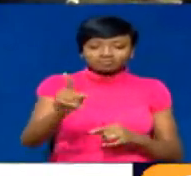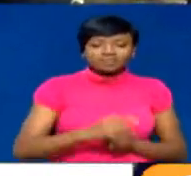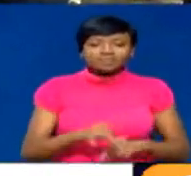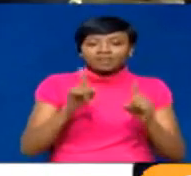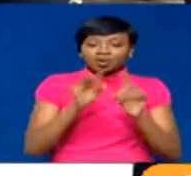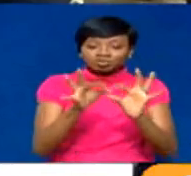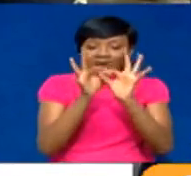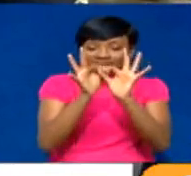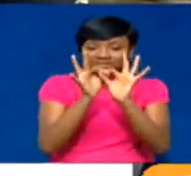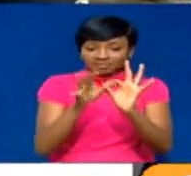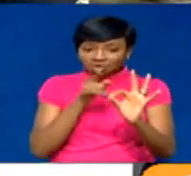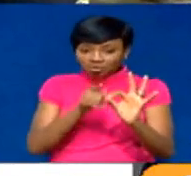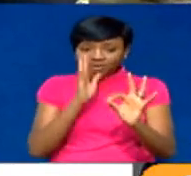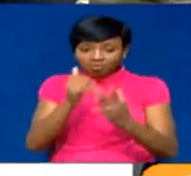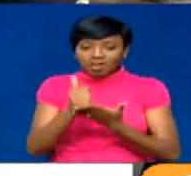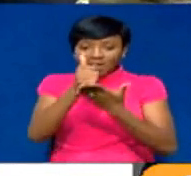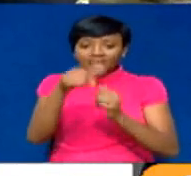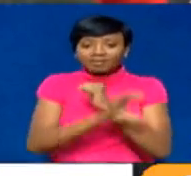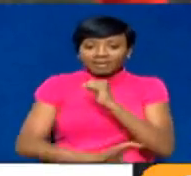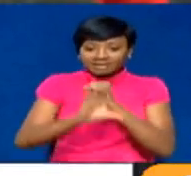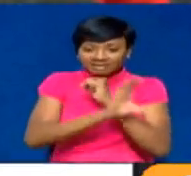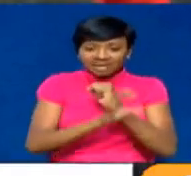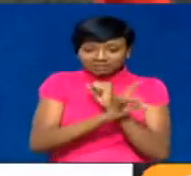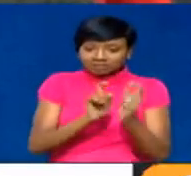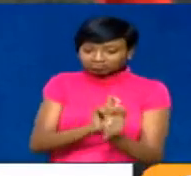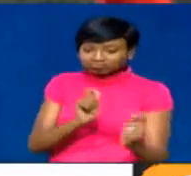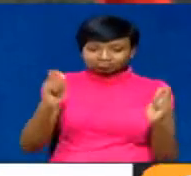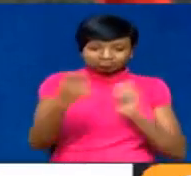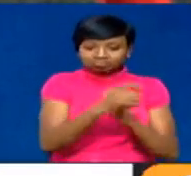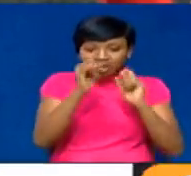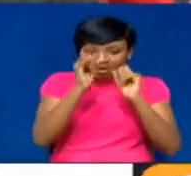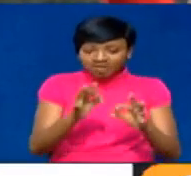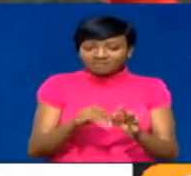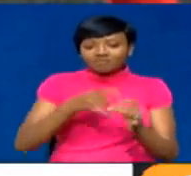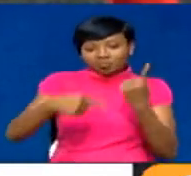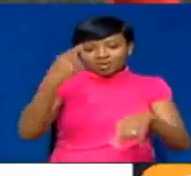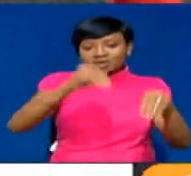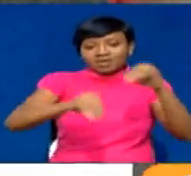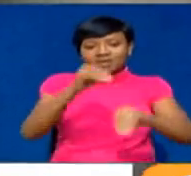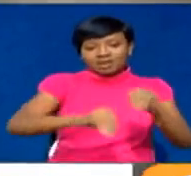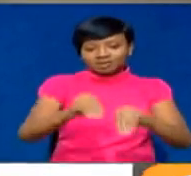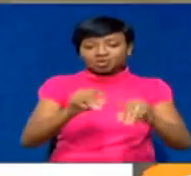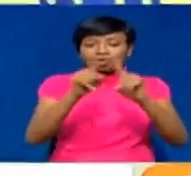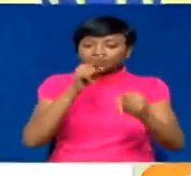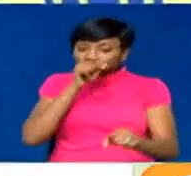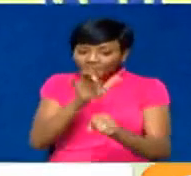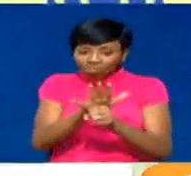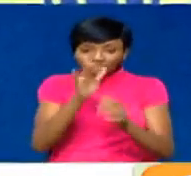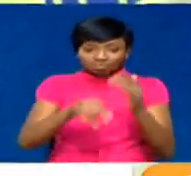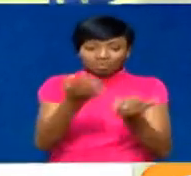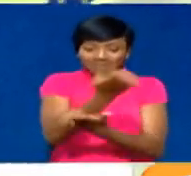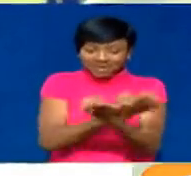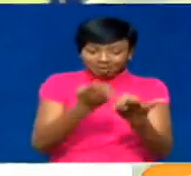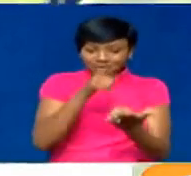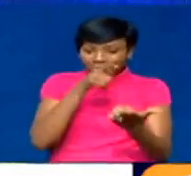said Azimio la Umoja will take the country in a transformative direction if it forms government after the August 9th election, pledging to make the economy